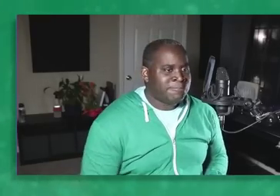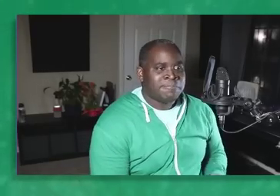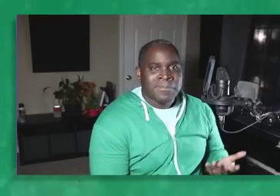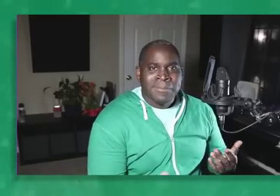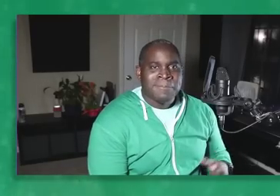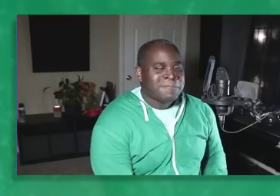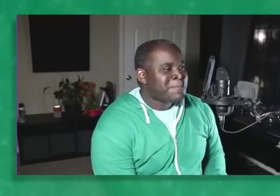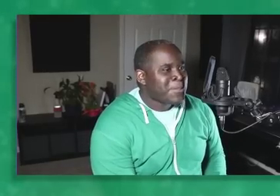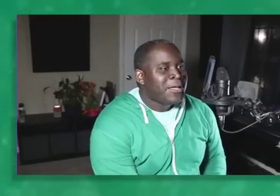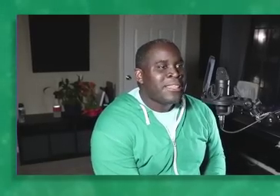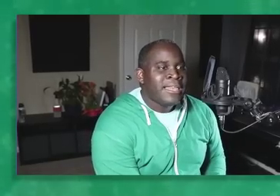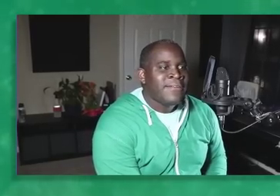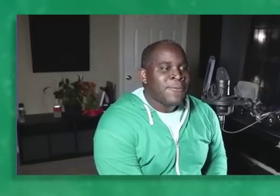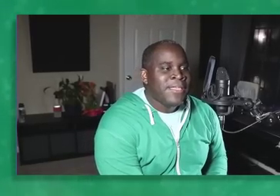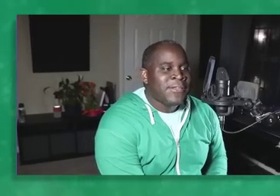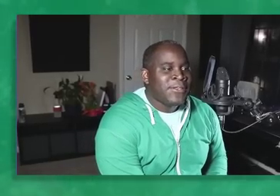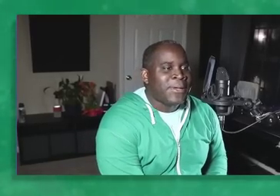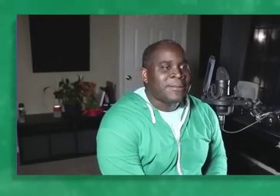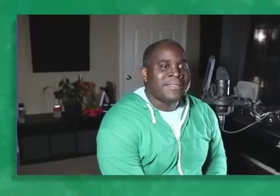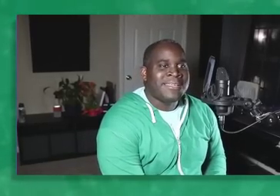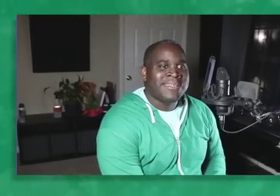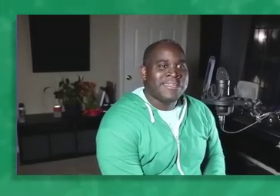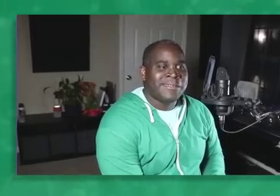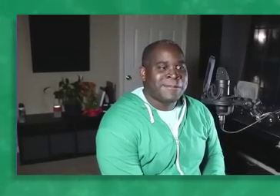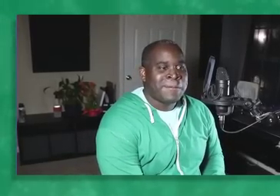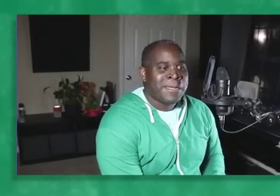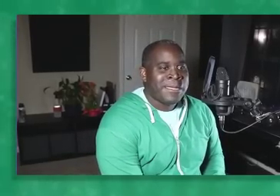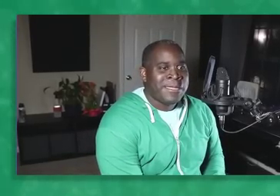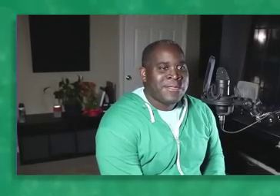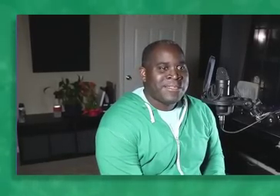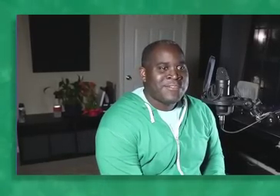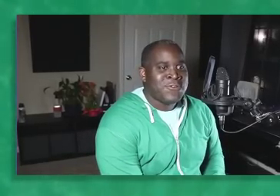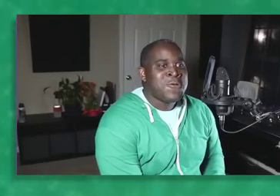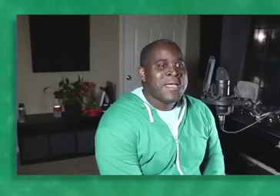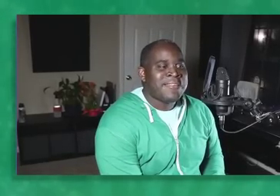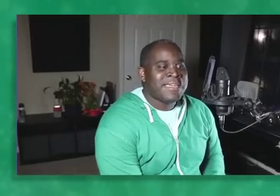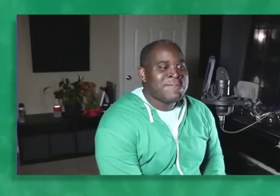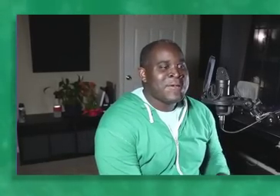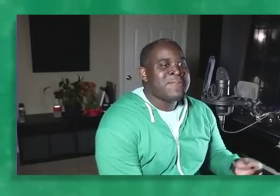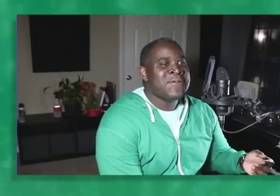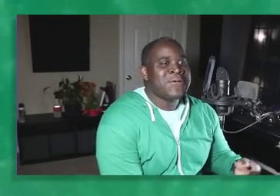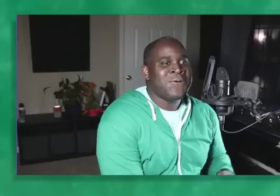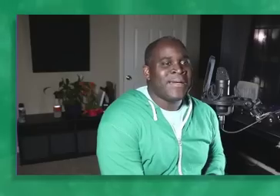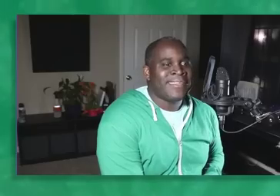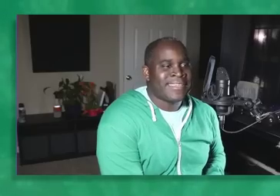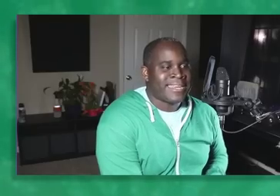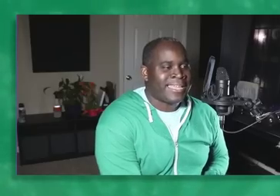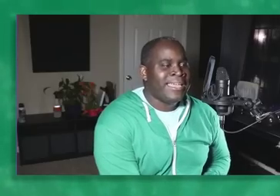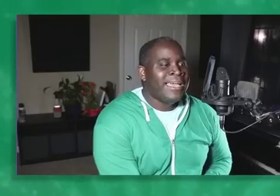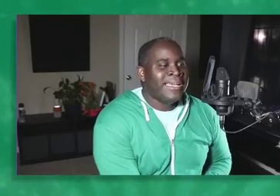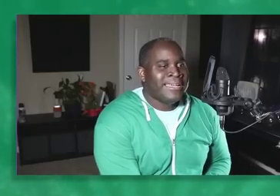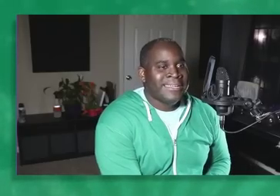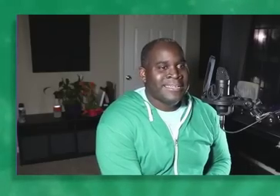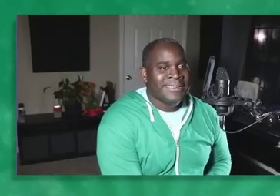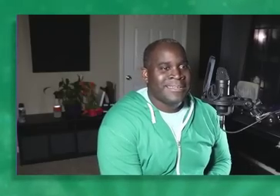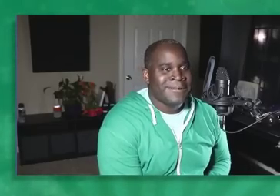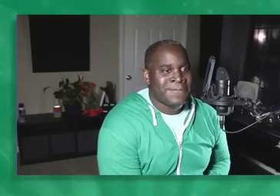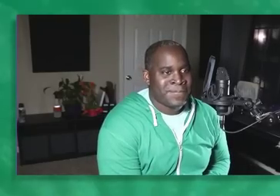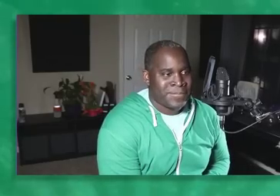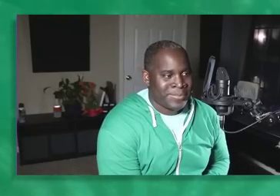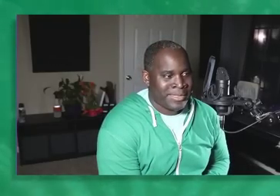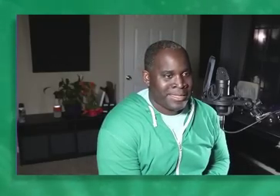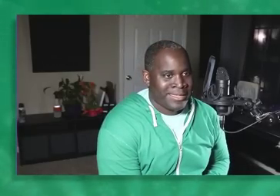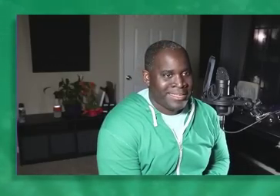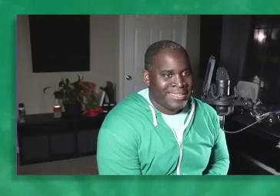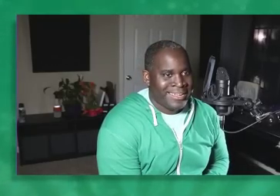troops? A lot of different ways you can do it. General Maya's got a very, very cool way of signing. What do you mean? That's how